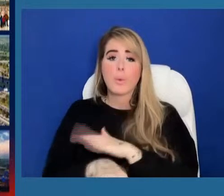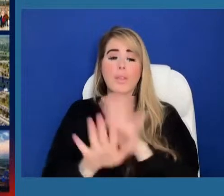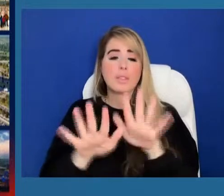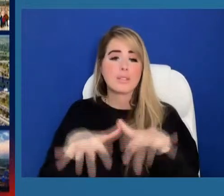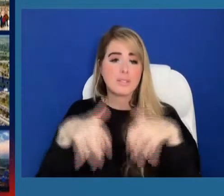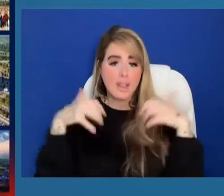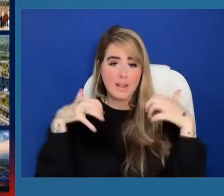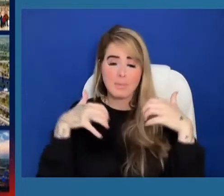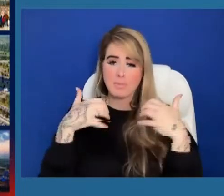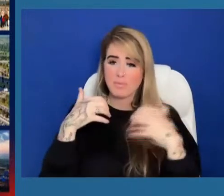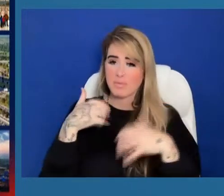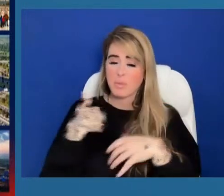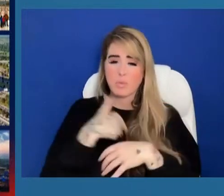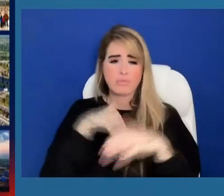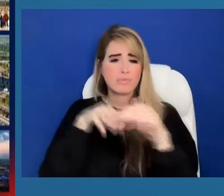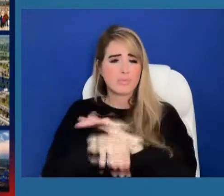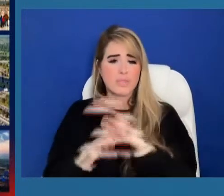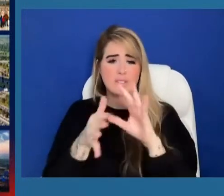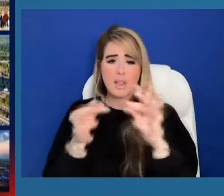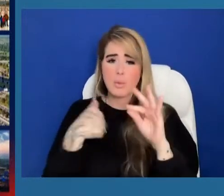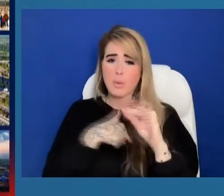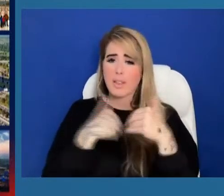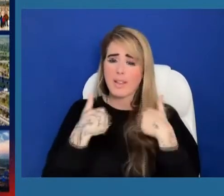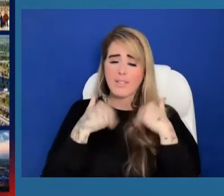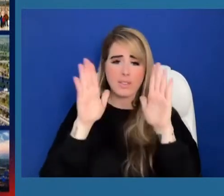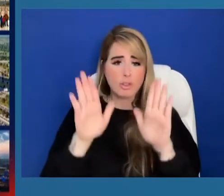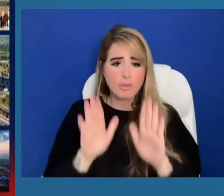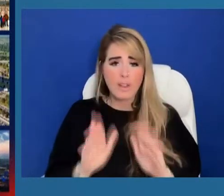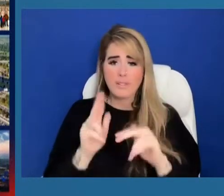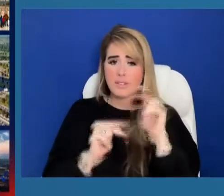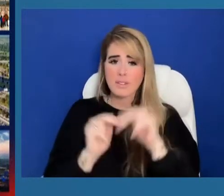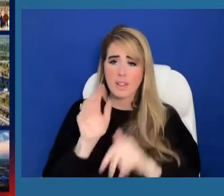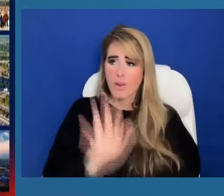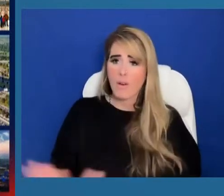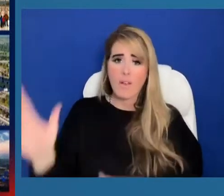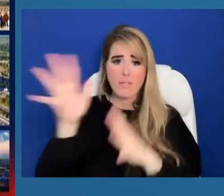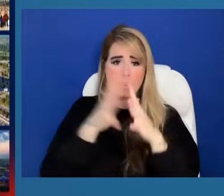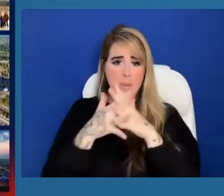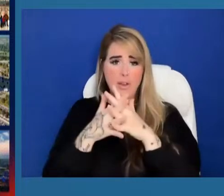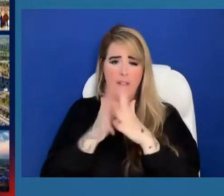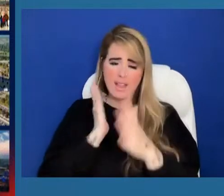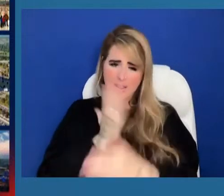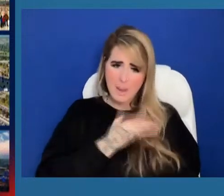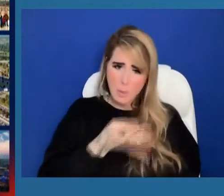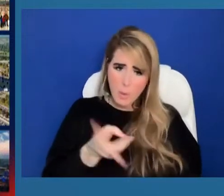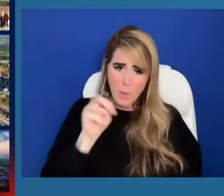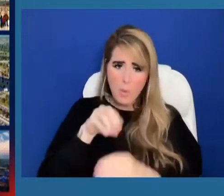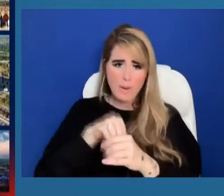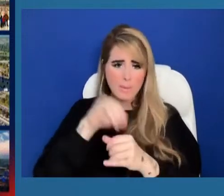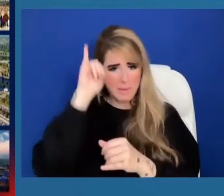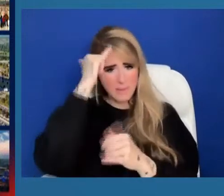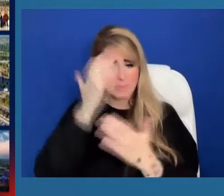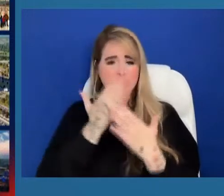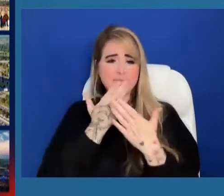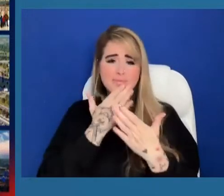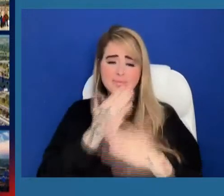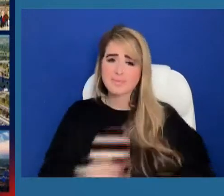in there and say we've got the greatest facility in all of America, and it is our own in Buffalo. Thank you, everybody.